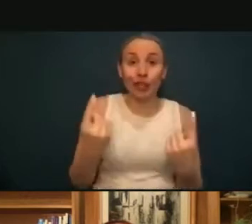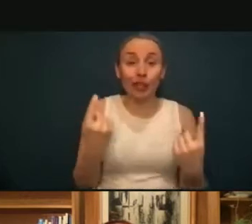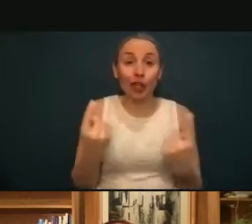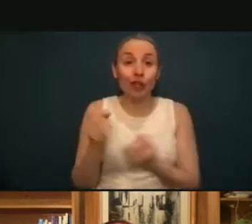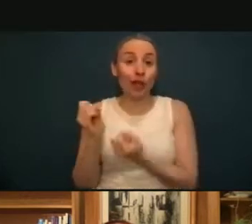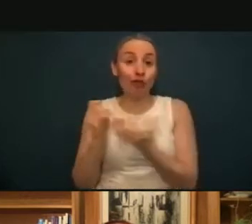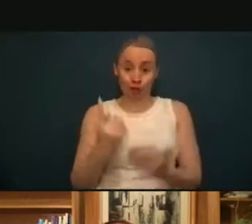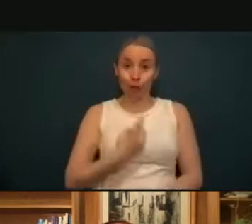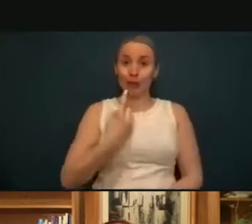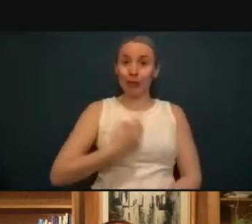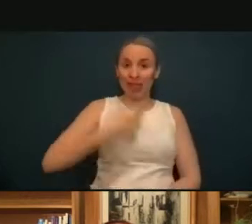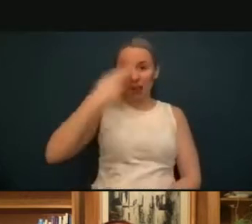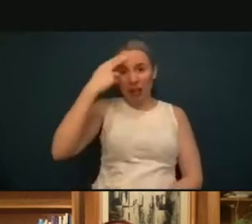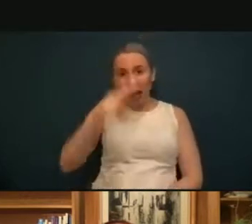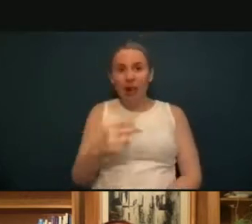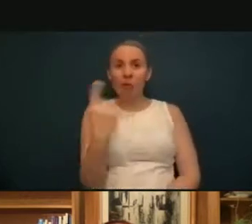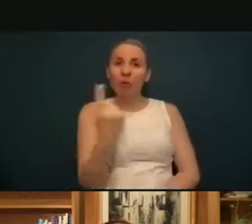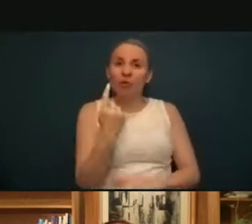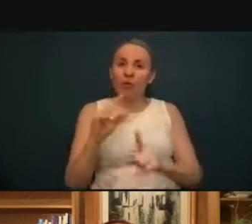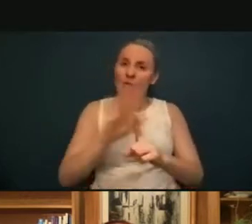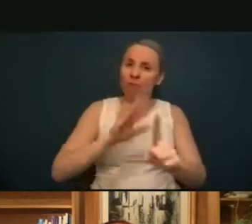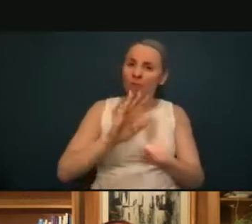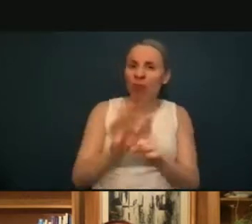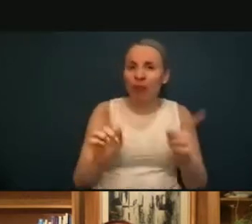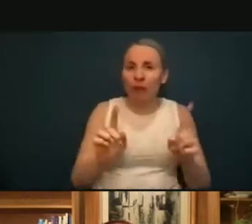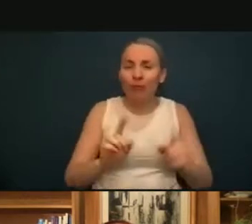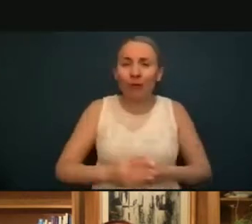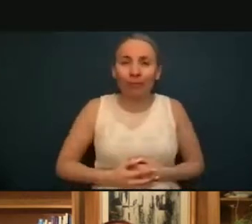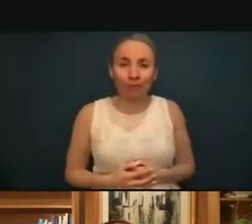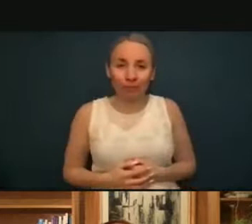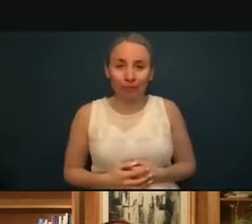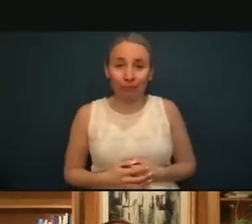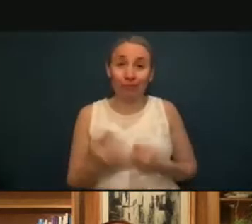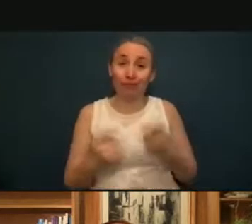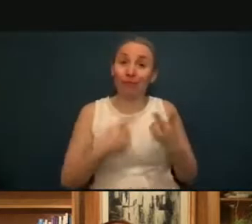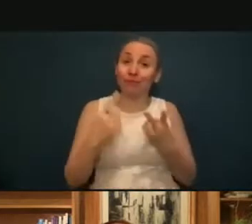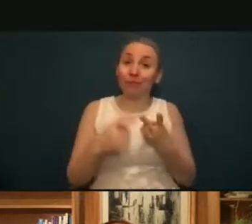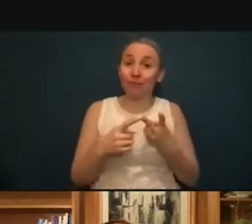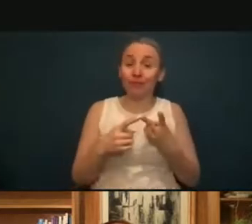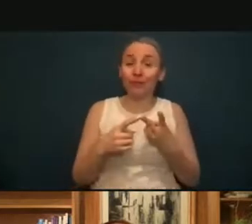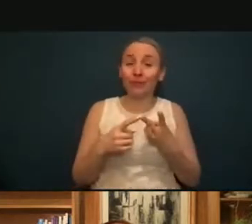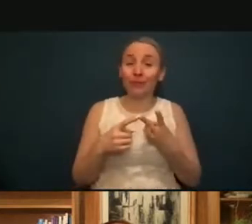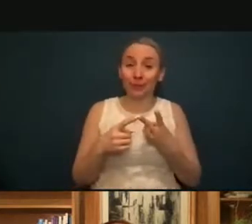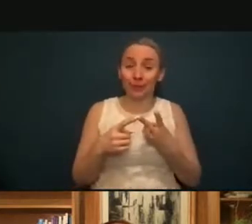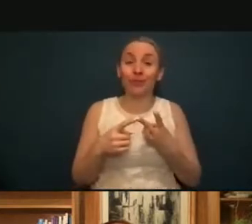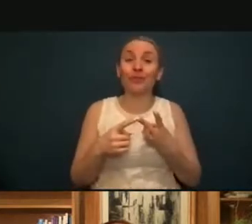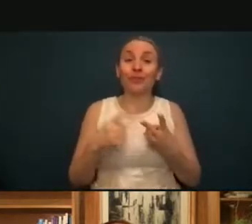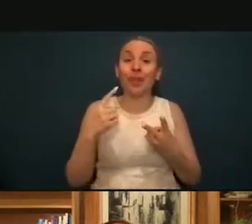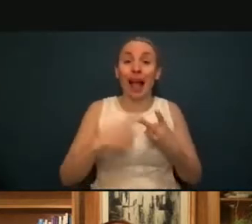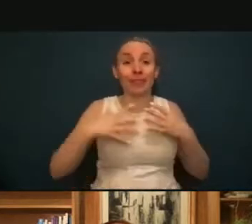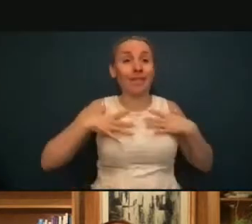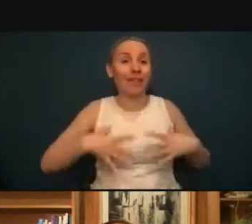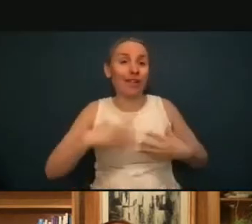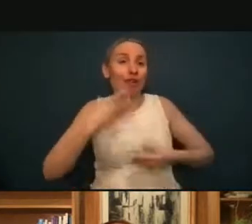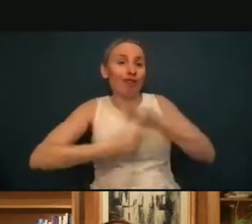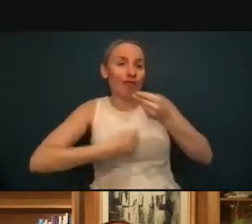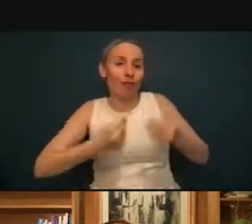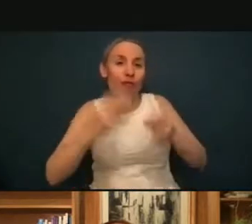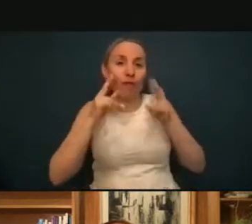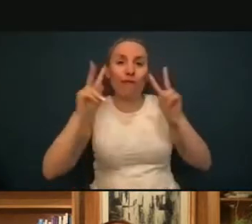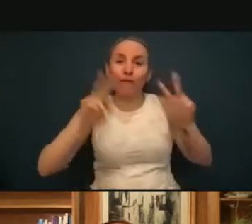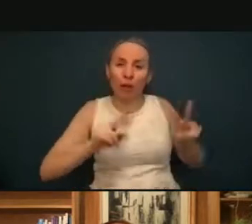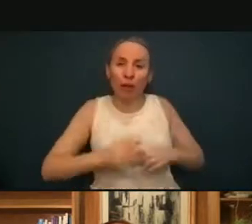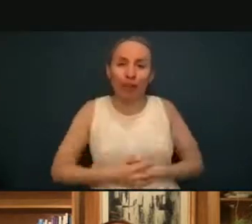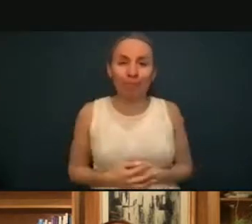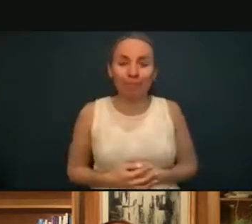themselves and just to talk a little bit about their practice, as well as give a bit of a physical description. So if we could